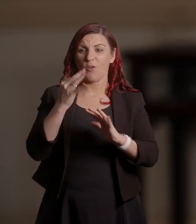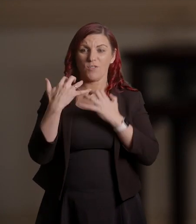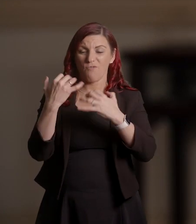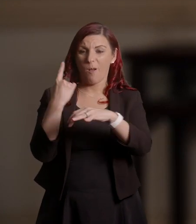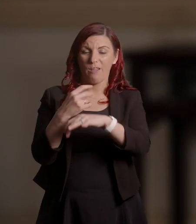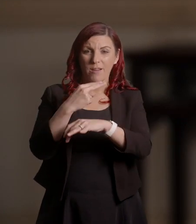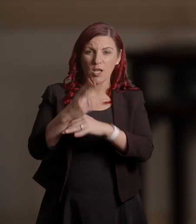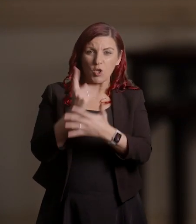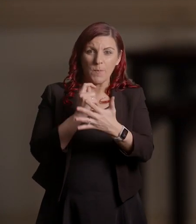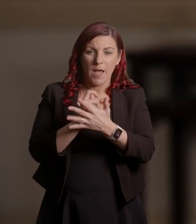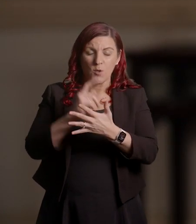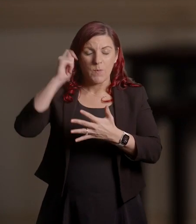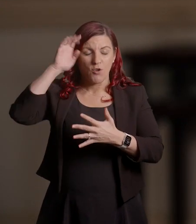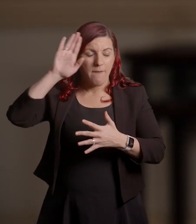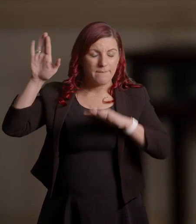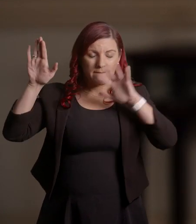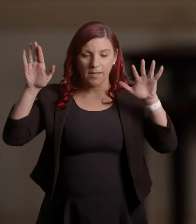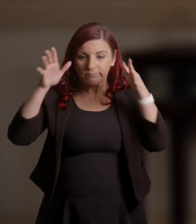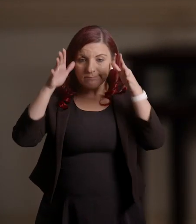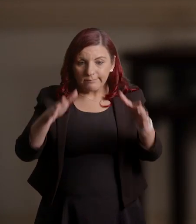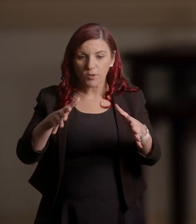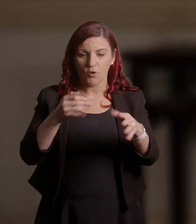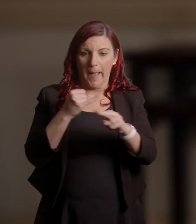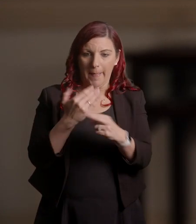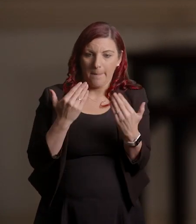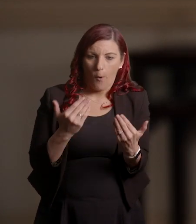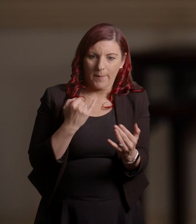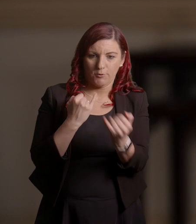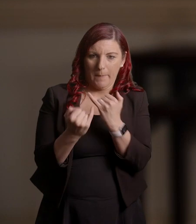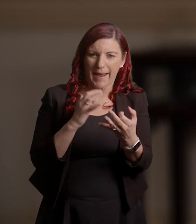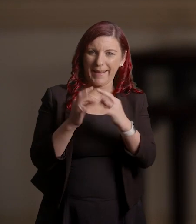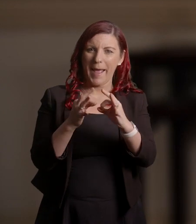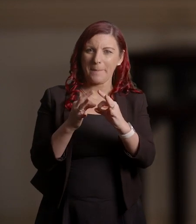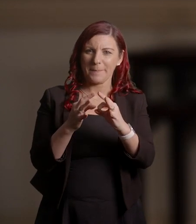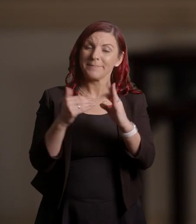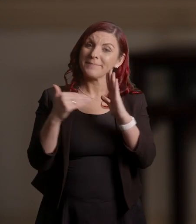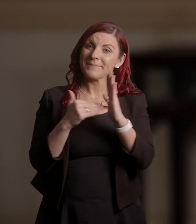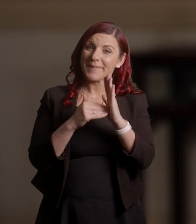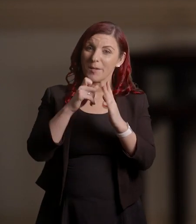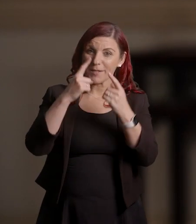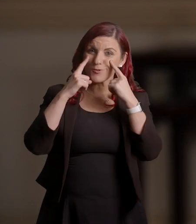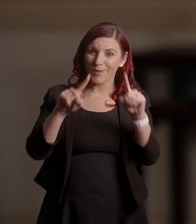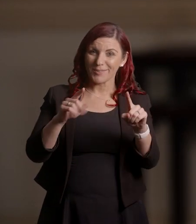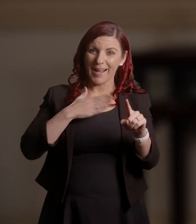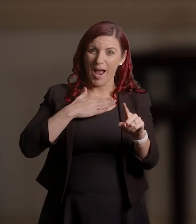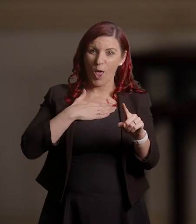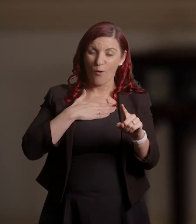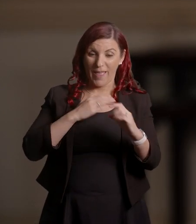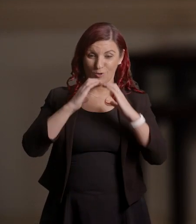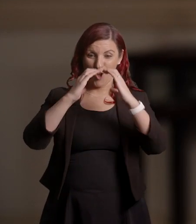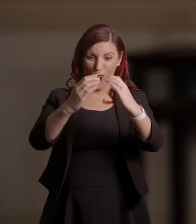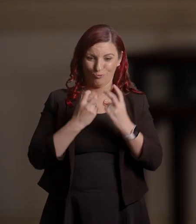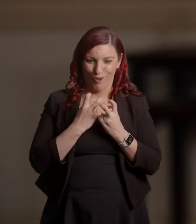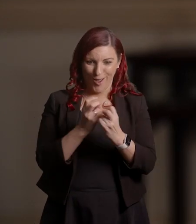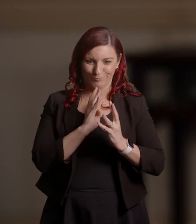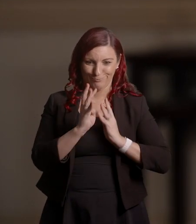was crowds there or not, sometimes you just switch off to that and you have to know that you're in the moment and you're playing the game. It was strange. I do always love the running